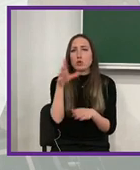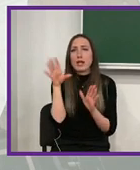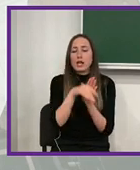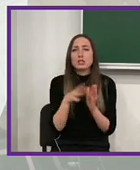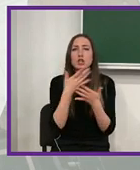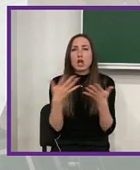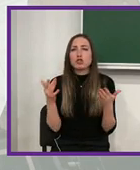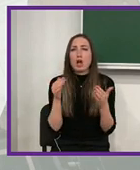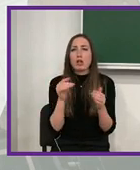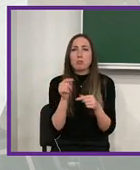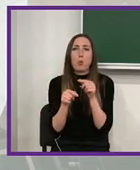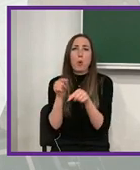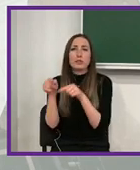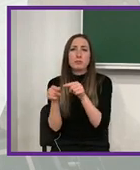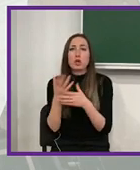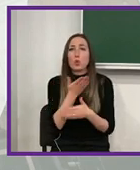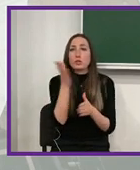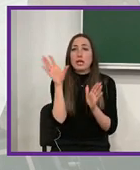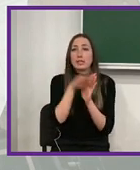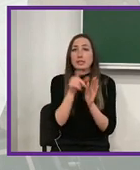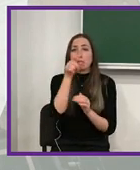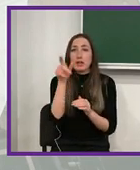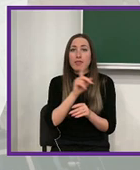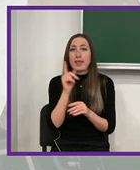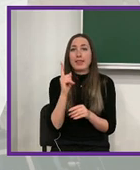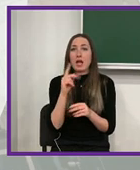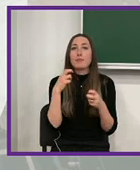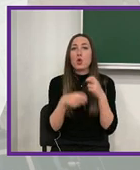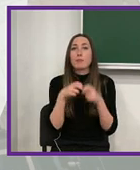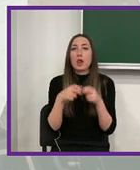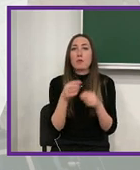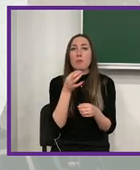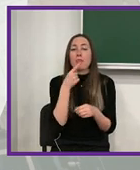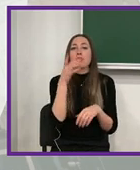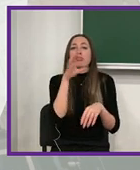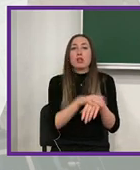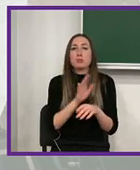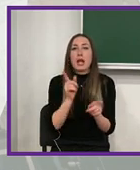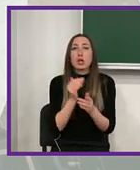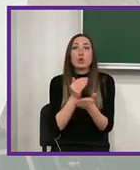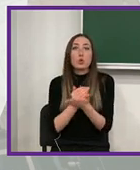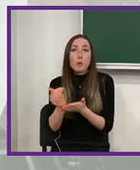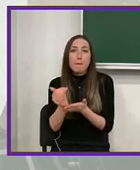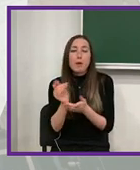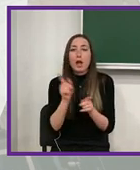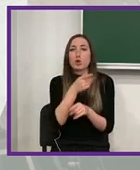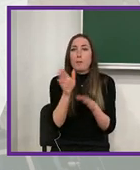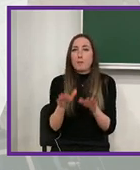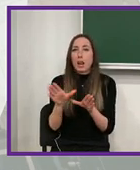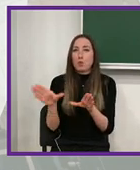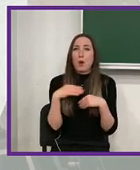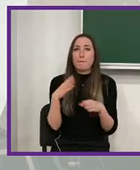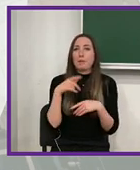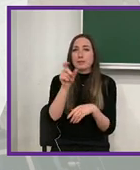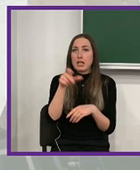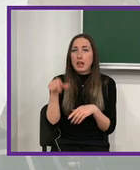not only in identifying the problem, and again, if we stay with workers, I mean, those are the people that know what's